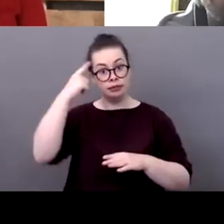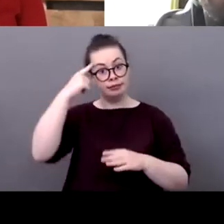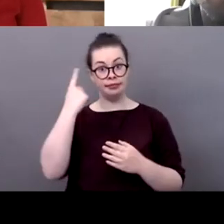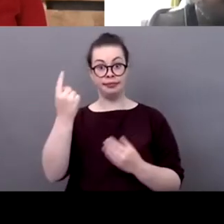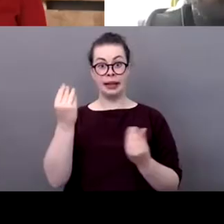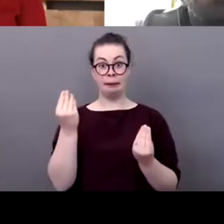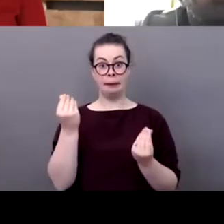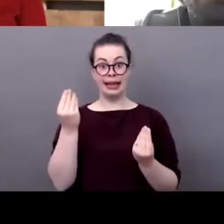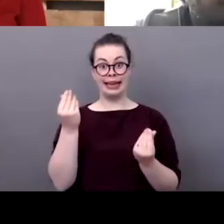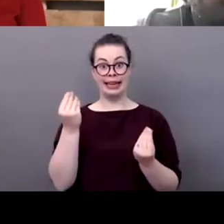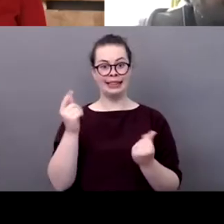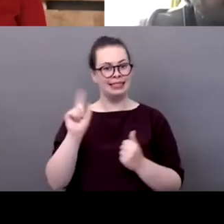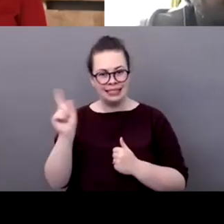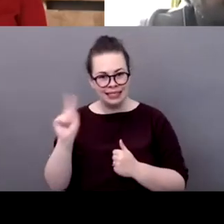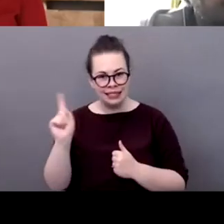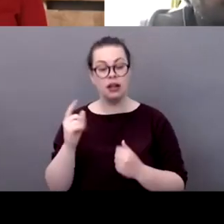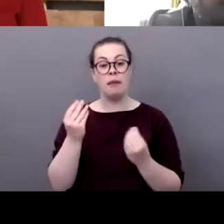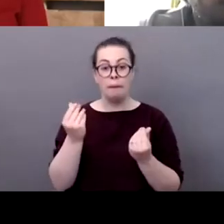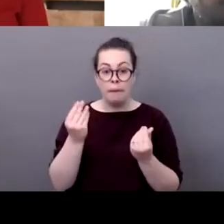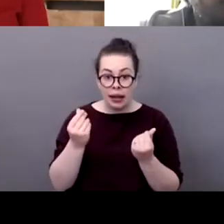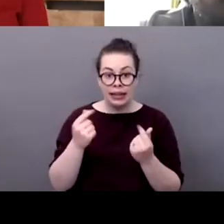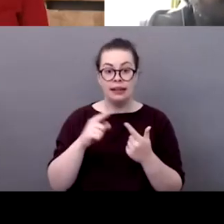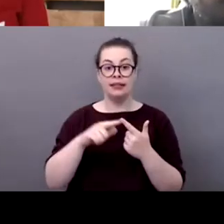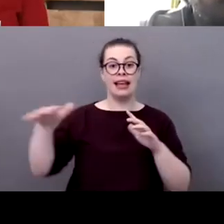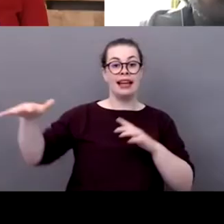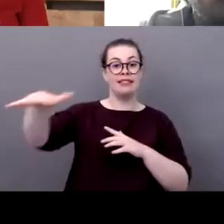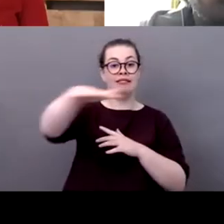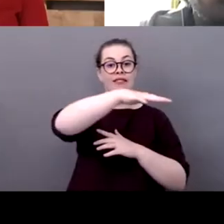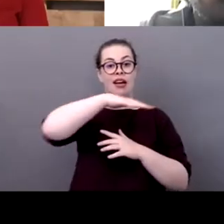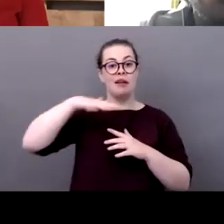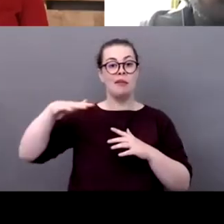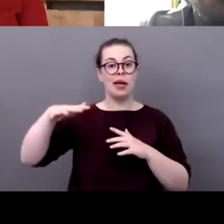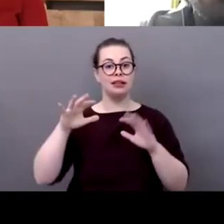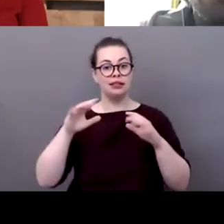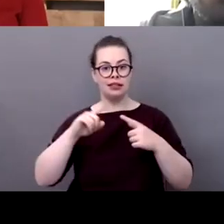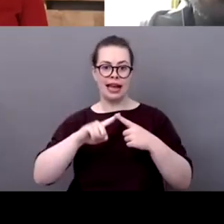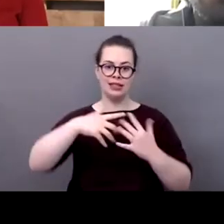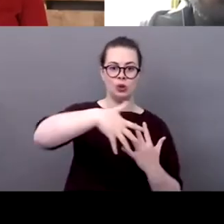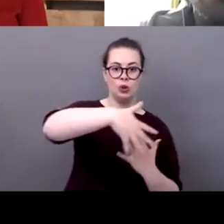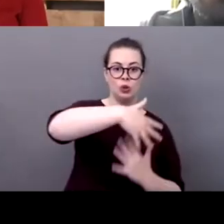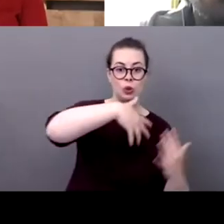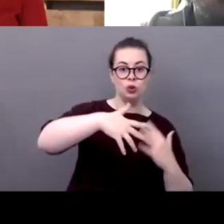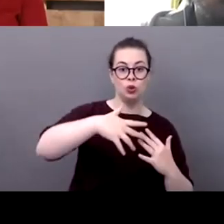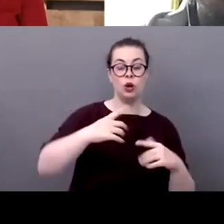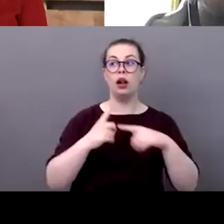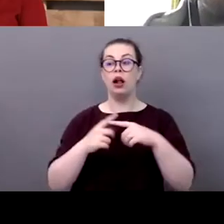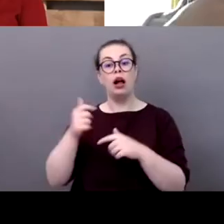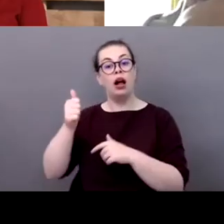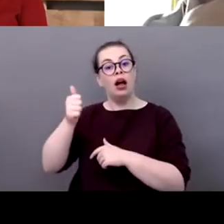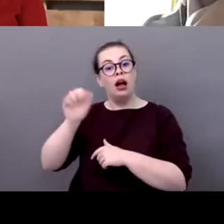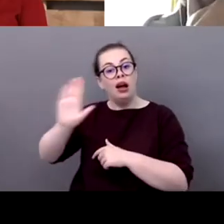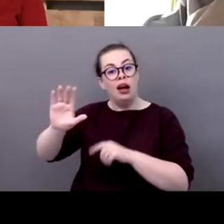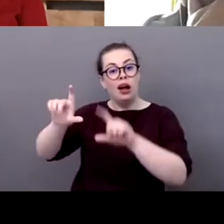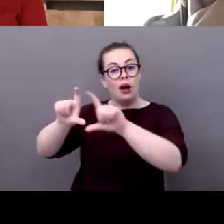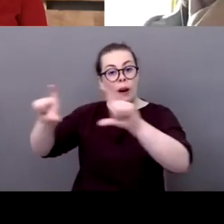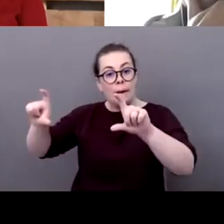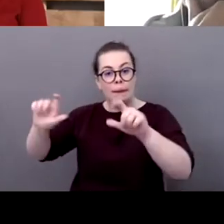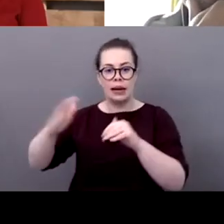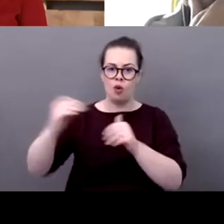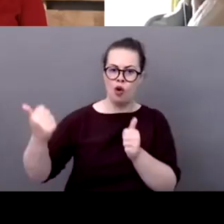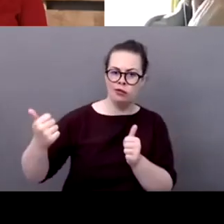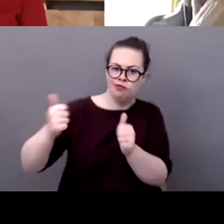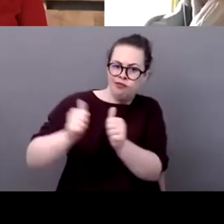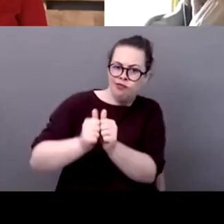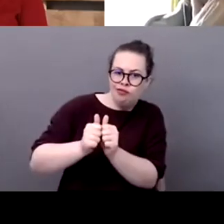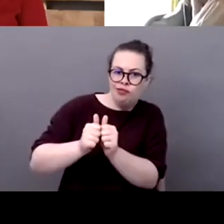and social, creating new partnerships with companies like, say, EcoNil. So they're innovating around